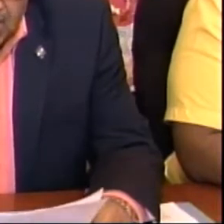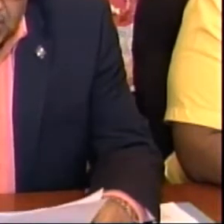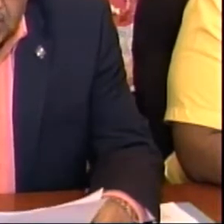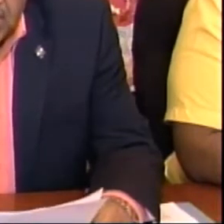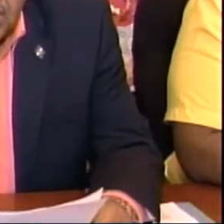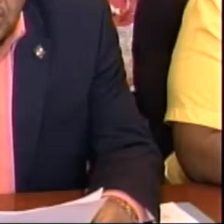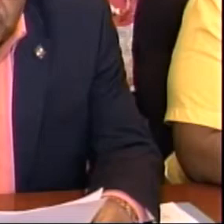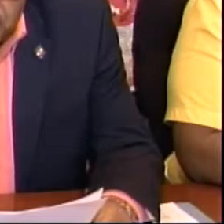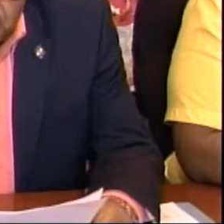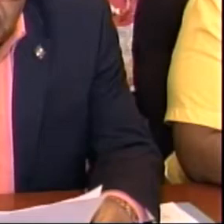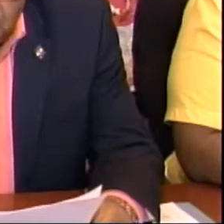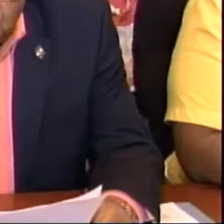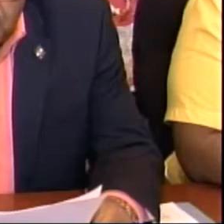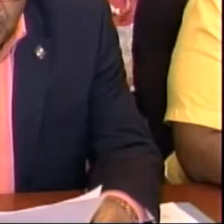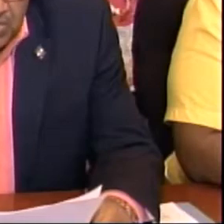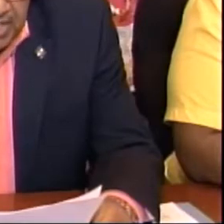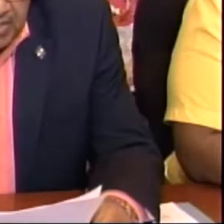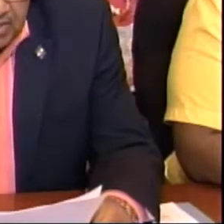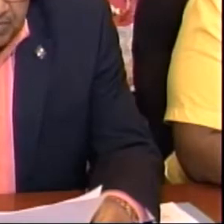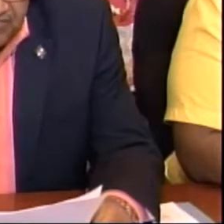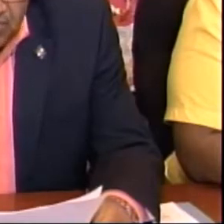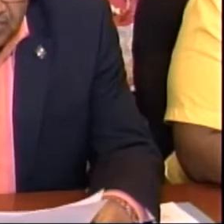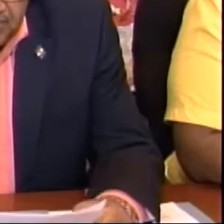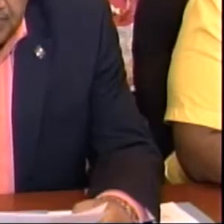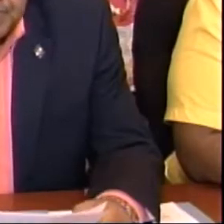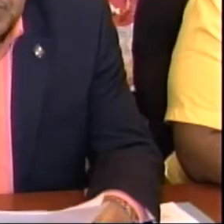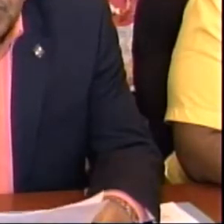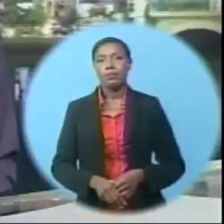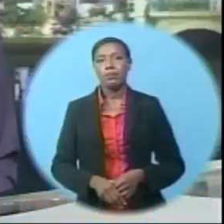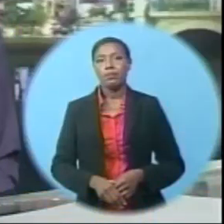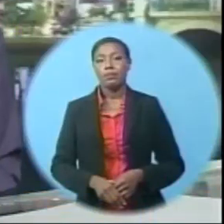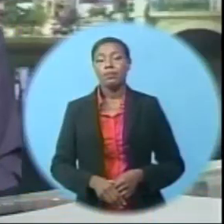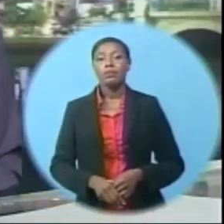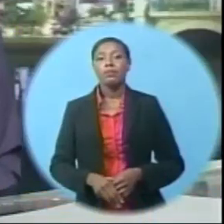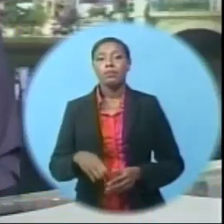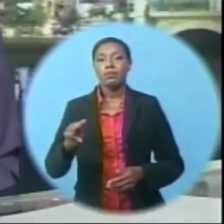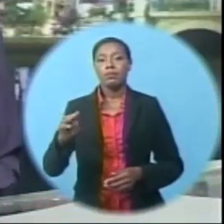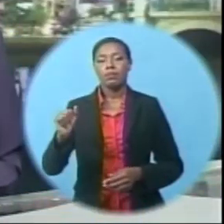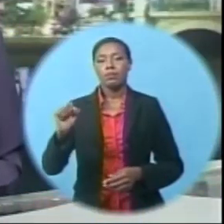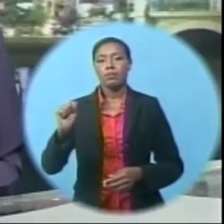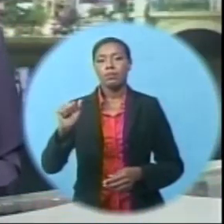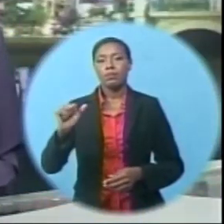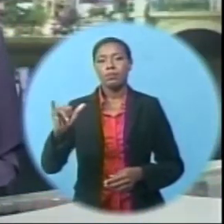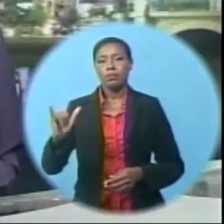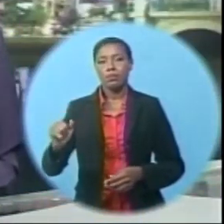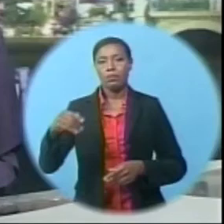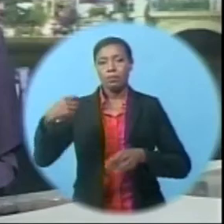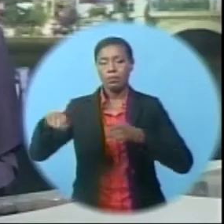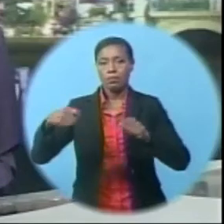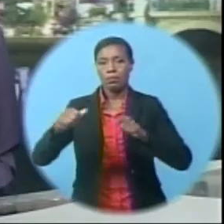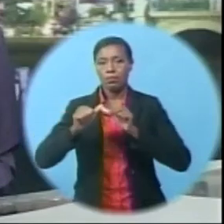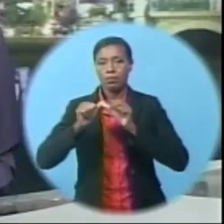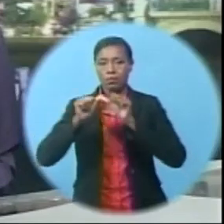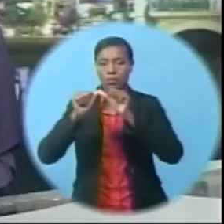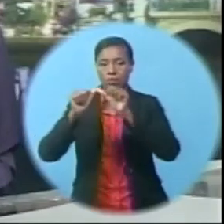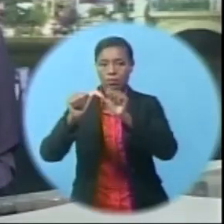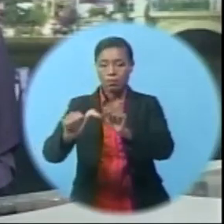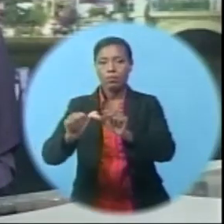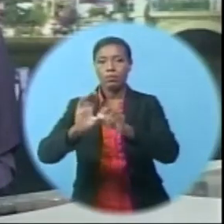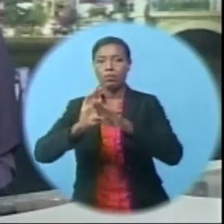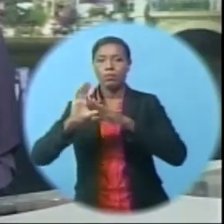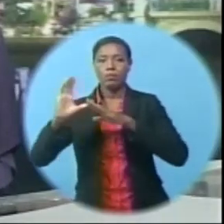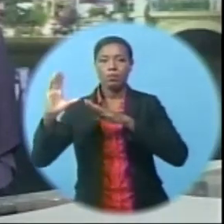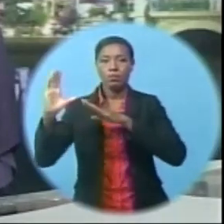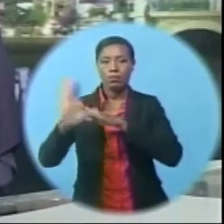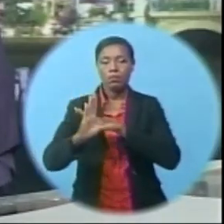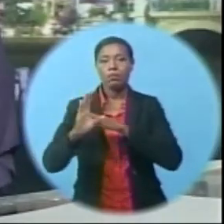on the action that he/she will be required to perform. Masi Pan Pandisand will continue to be a true